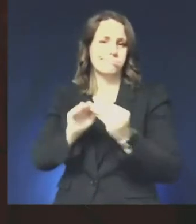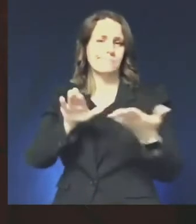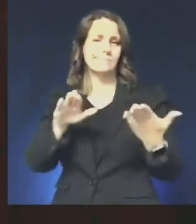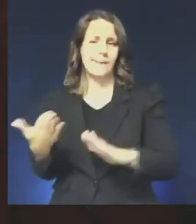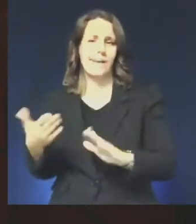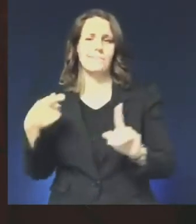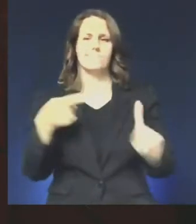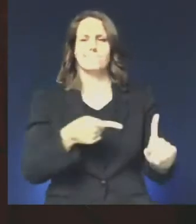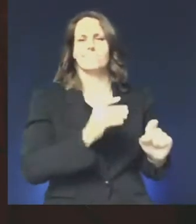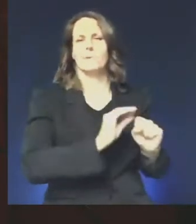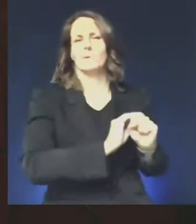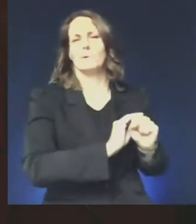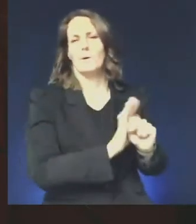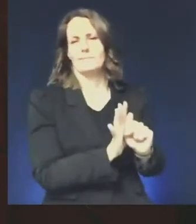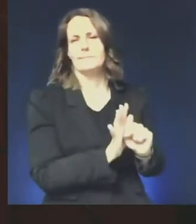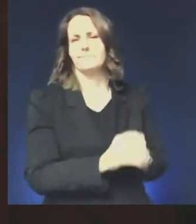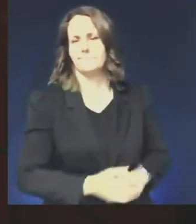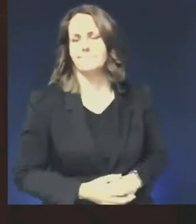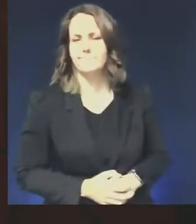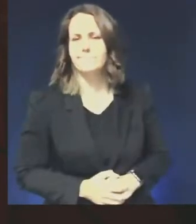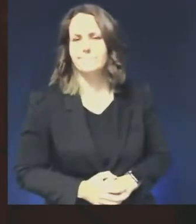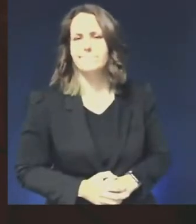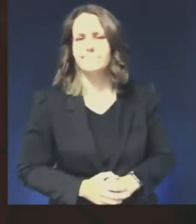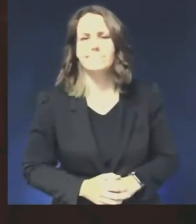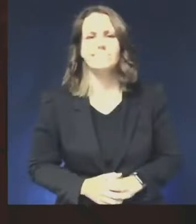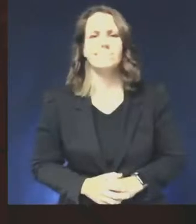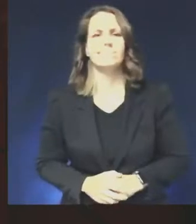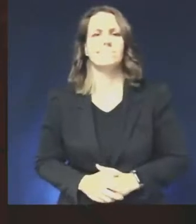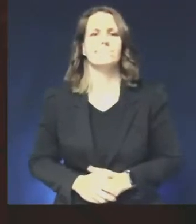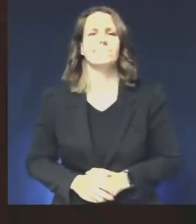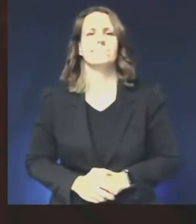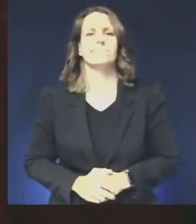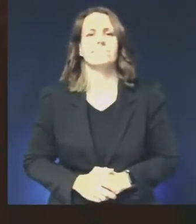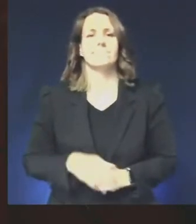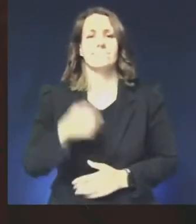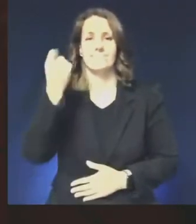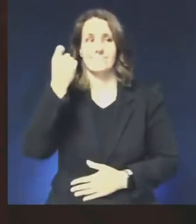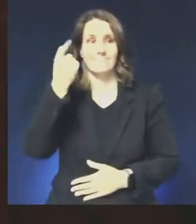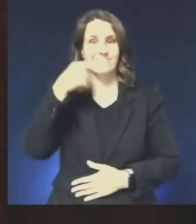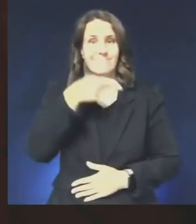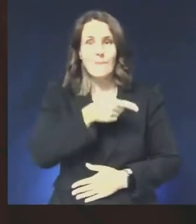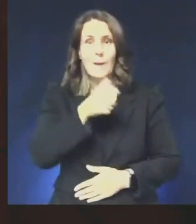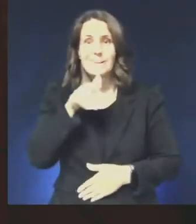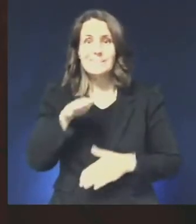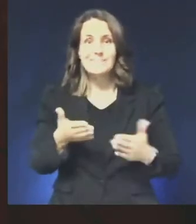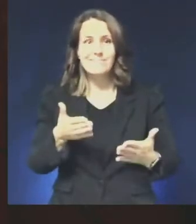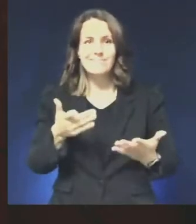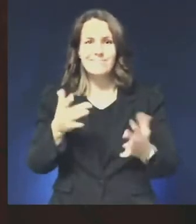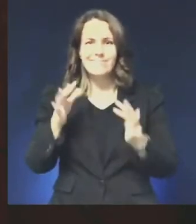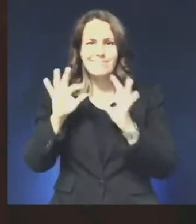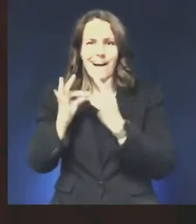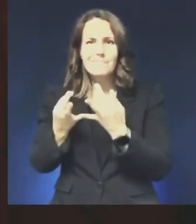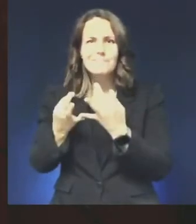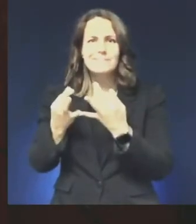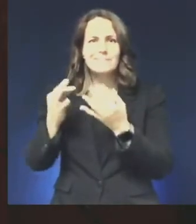7,466. Our thoughts are with the families and friends who have lost loved ones throughout this